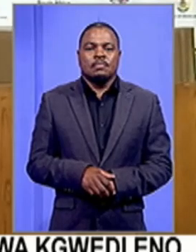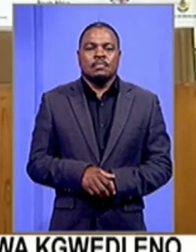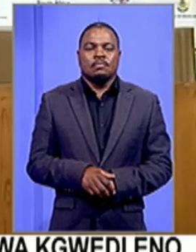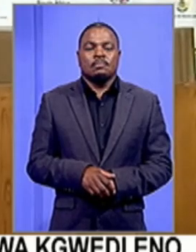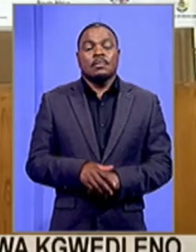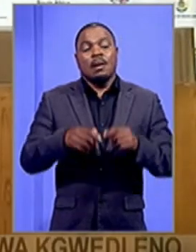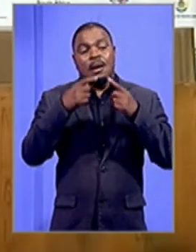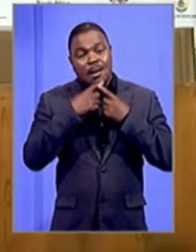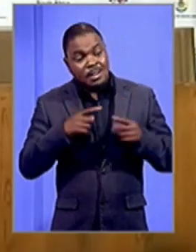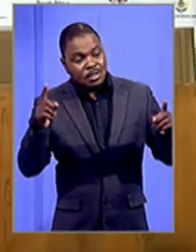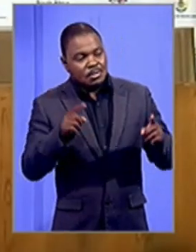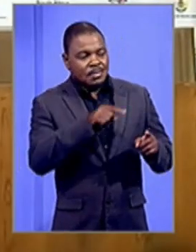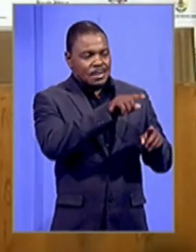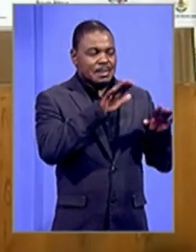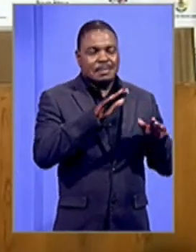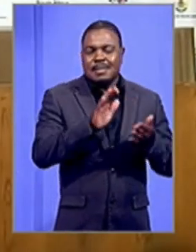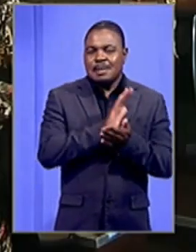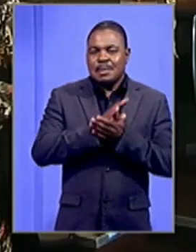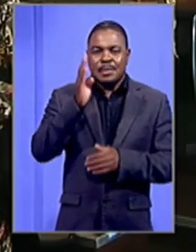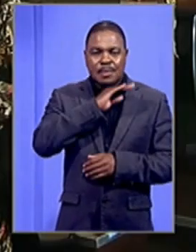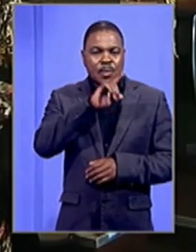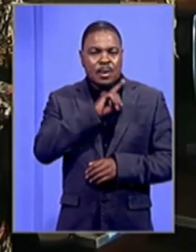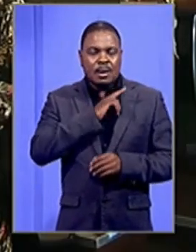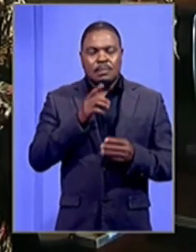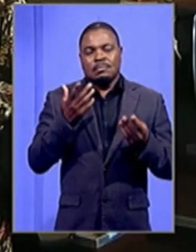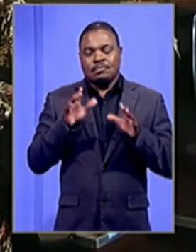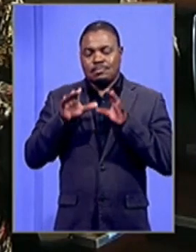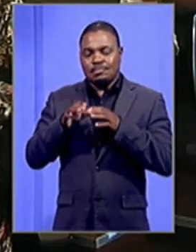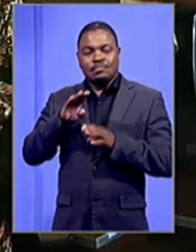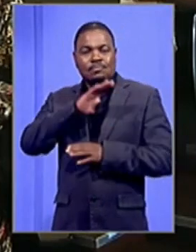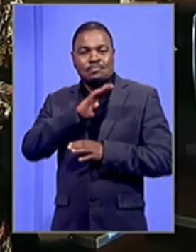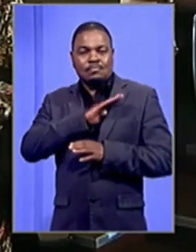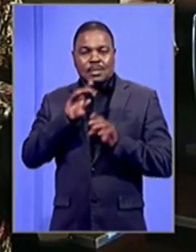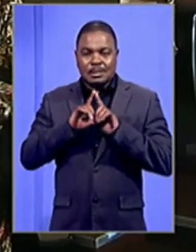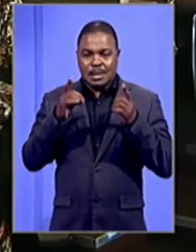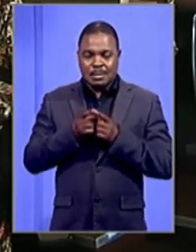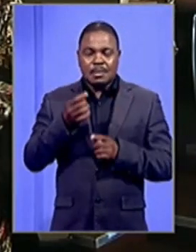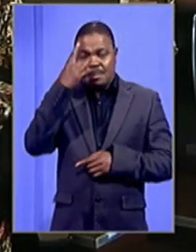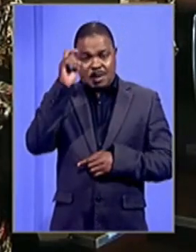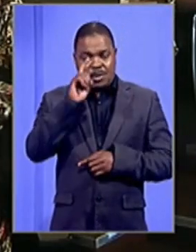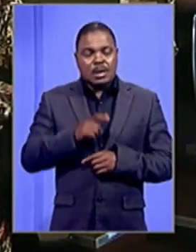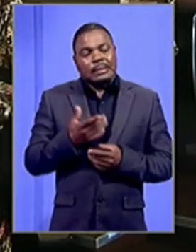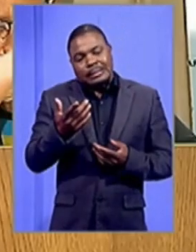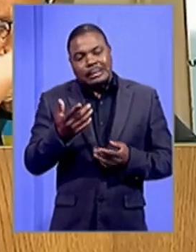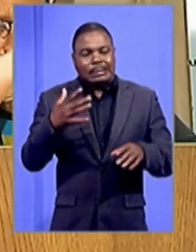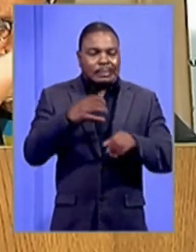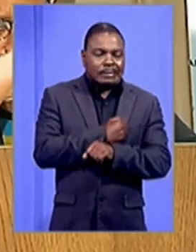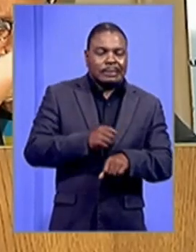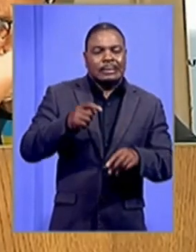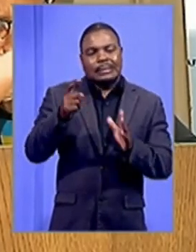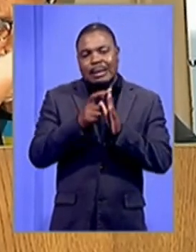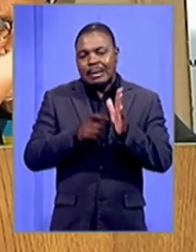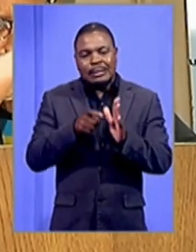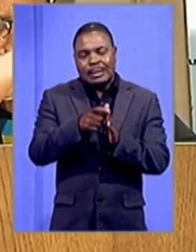Kitsiso e ka se kitlang e itumelelwa. Se ke jaaka Lefapha la Tshireletso le Bagaka ba sesole le dumela fa le ka se kita le tshwara letlha la bofelo la go